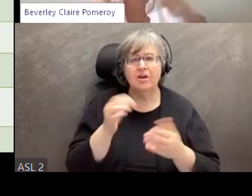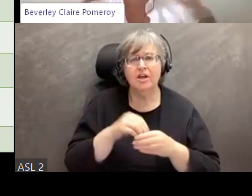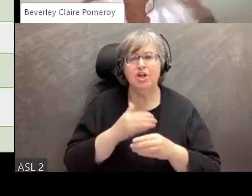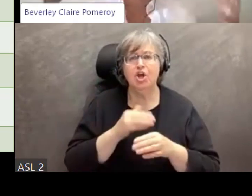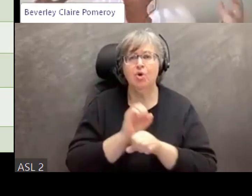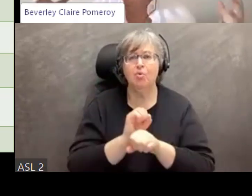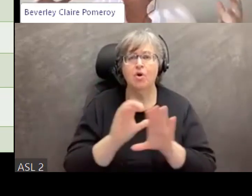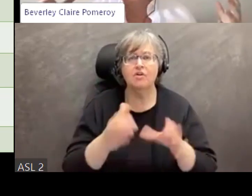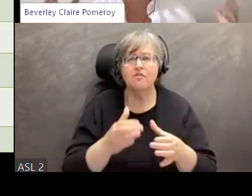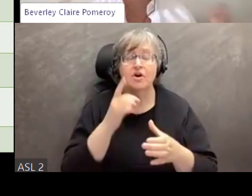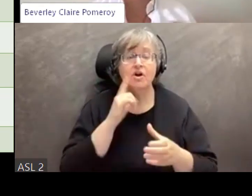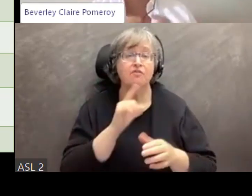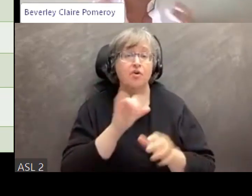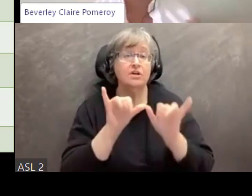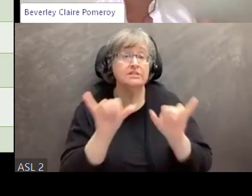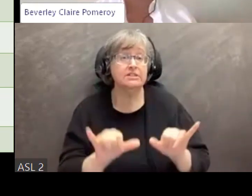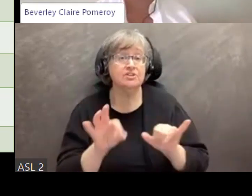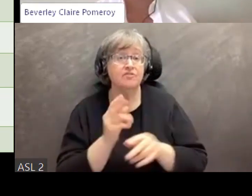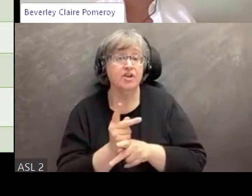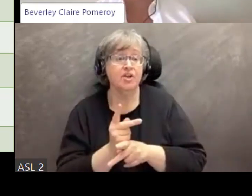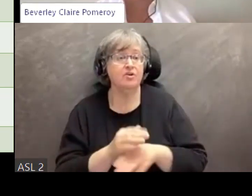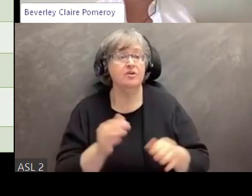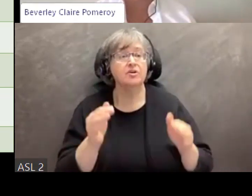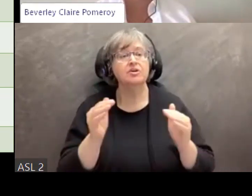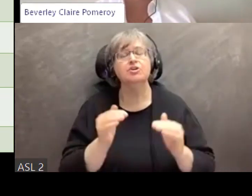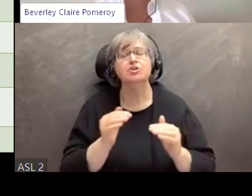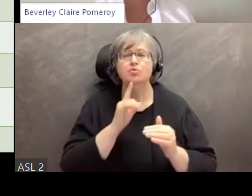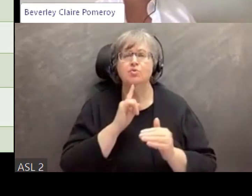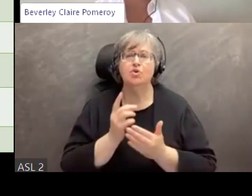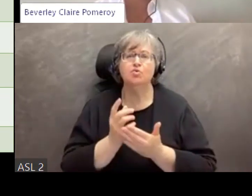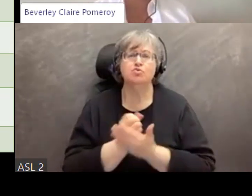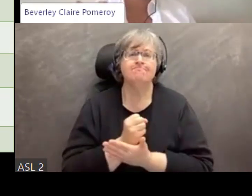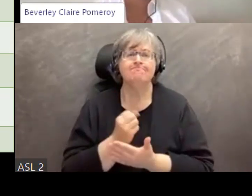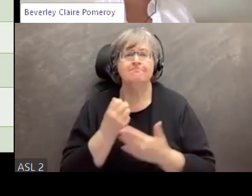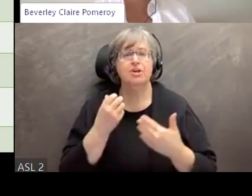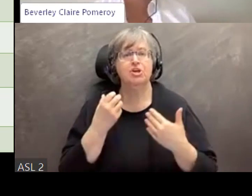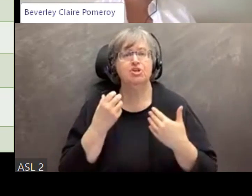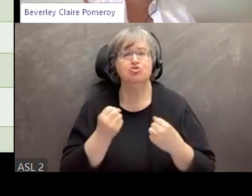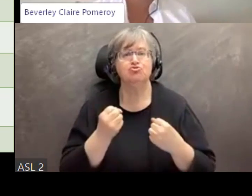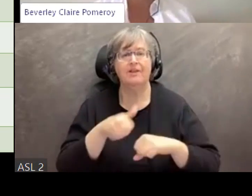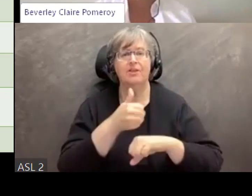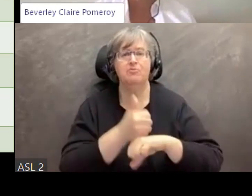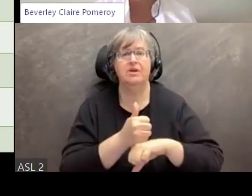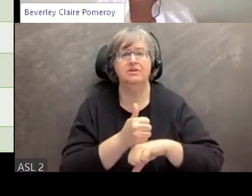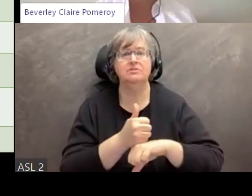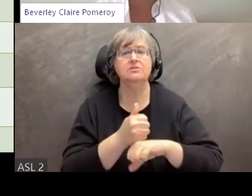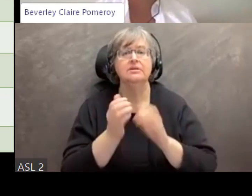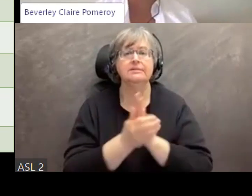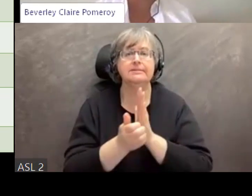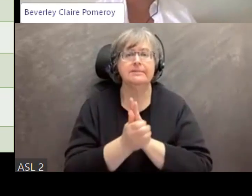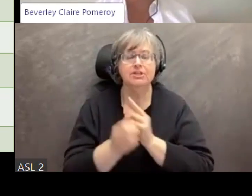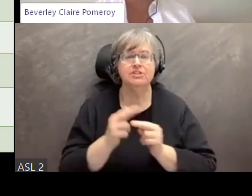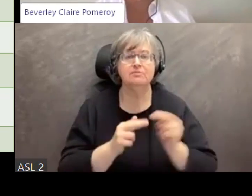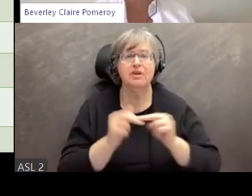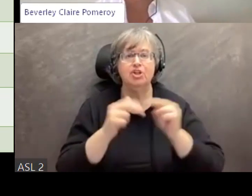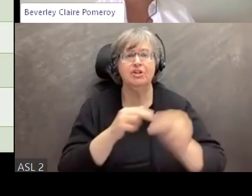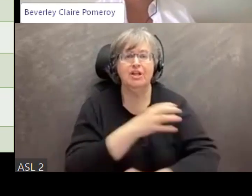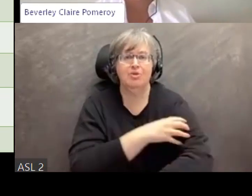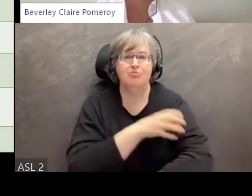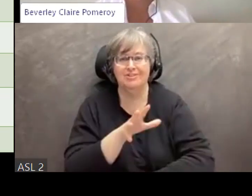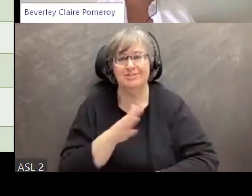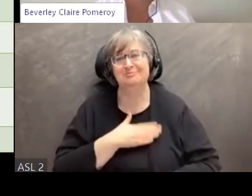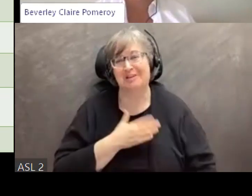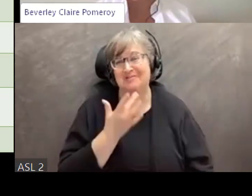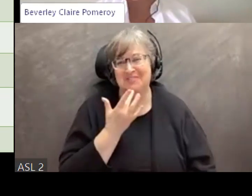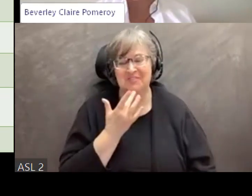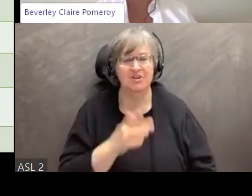within our systems of care for patients and their families? Really leaning into strength-based skills building and empowerment. It's